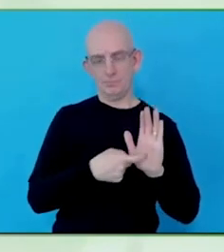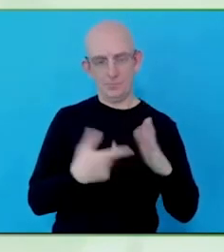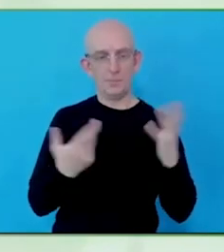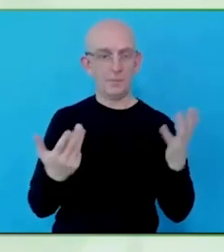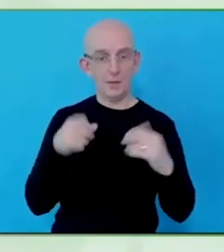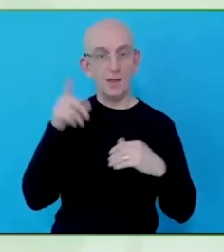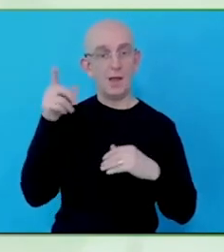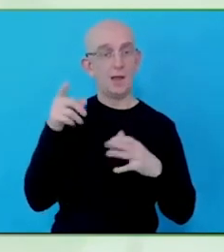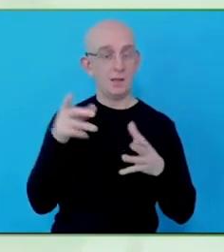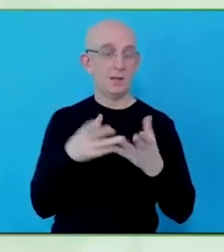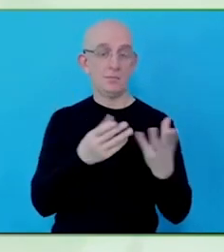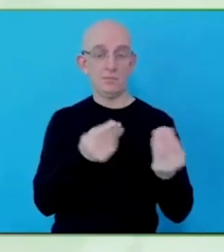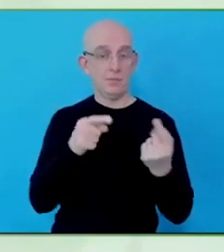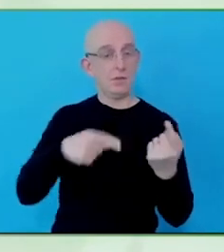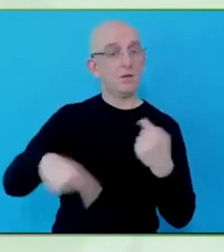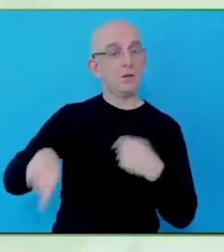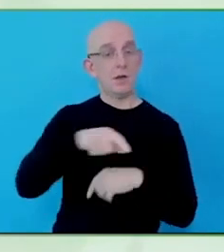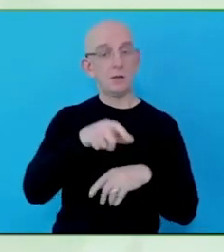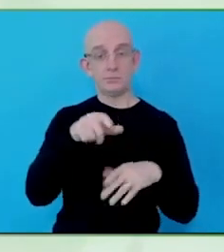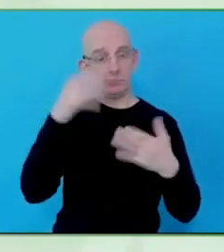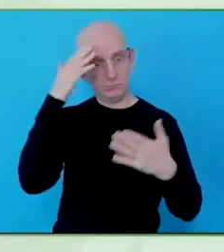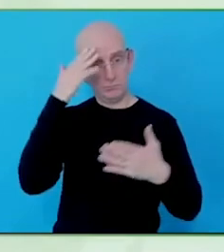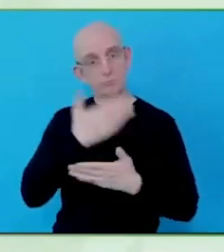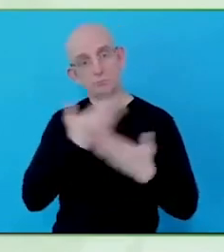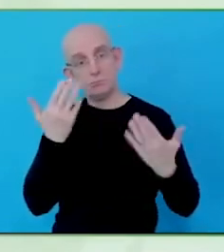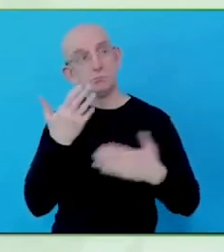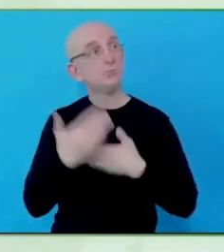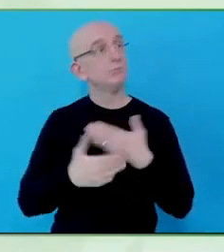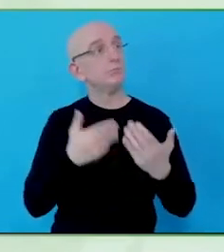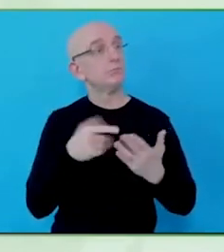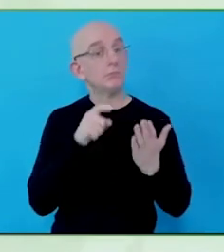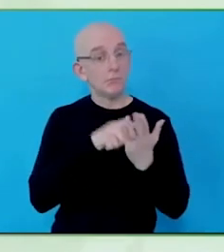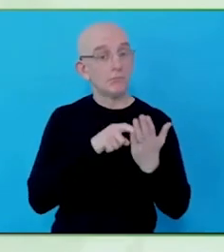the impetus to start on the journey, I